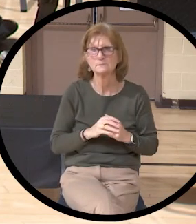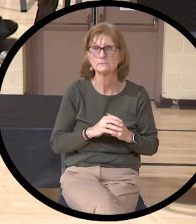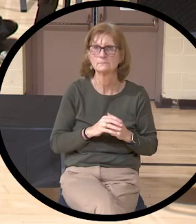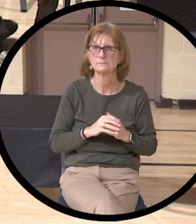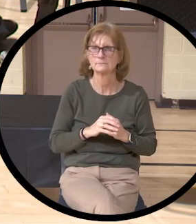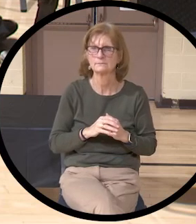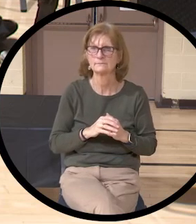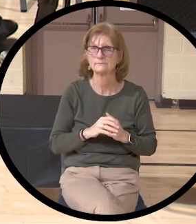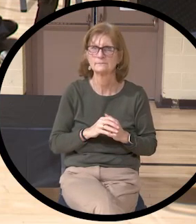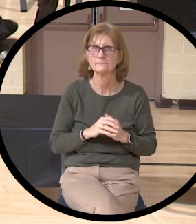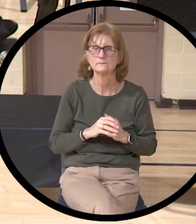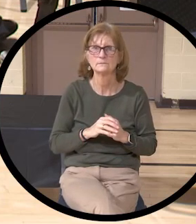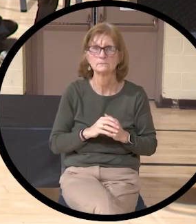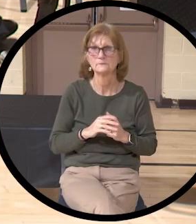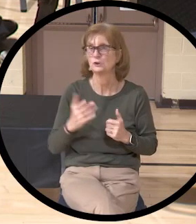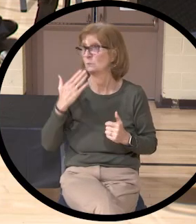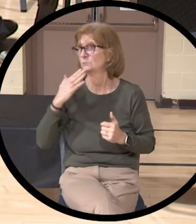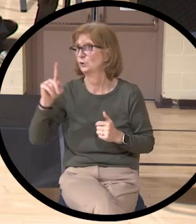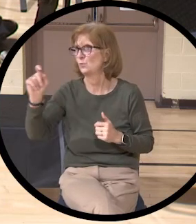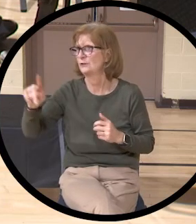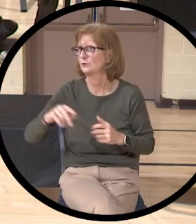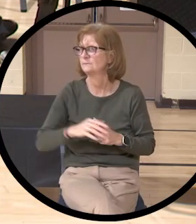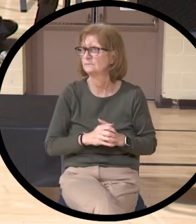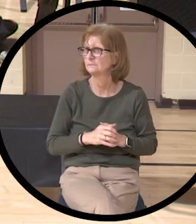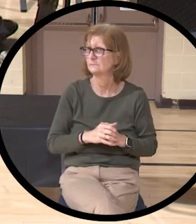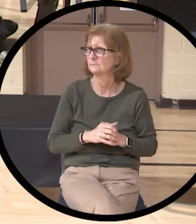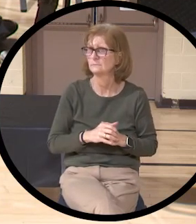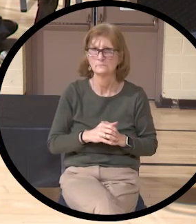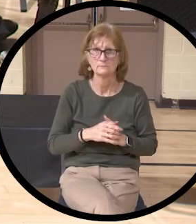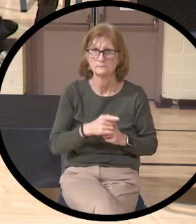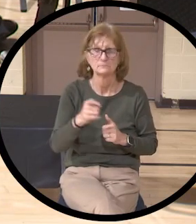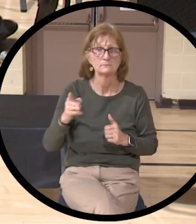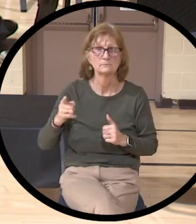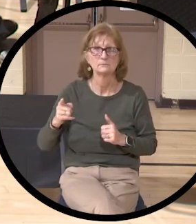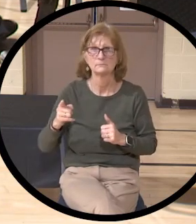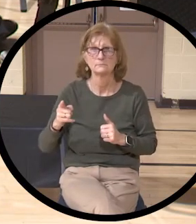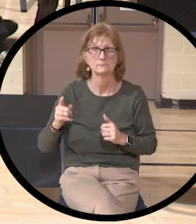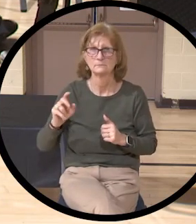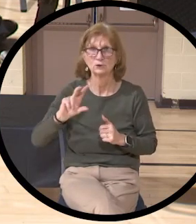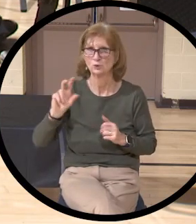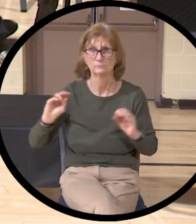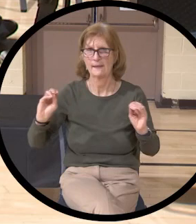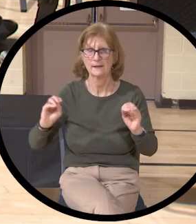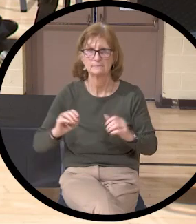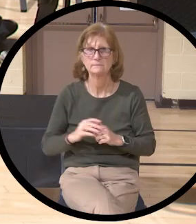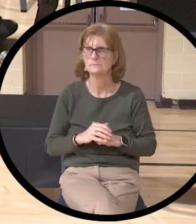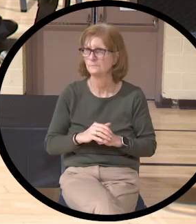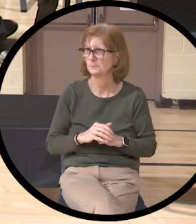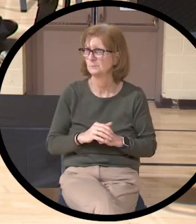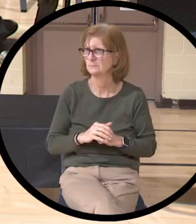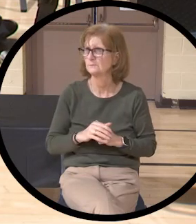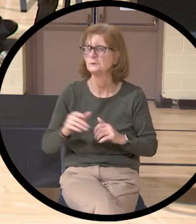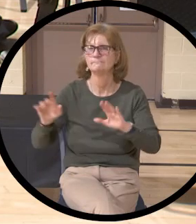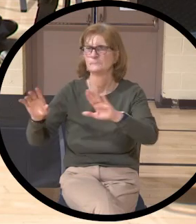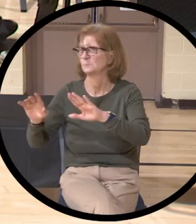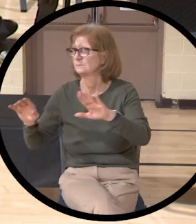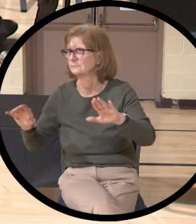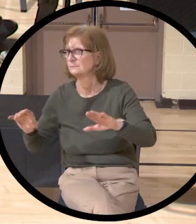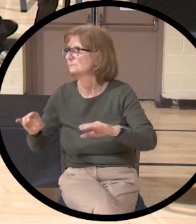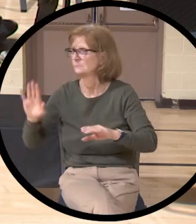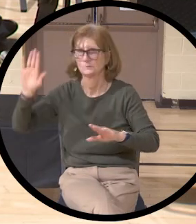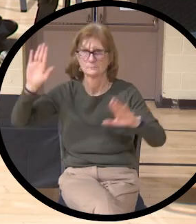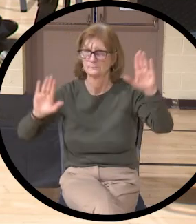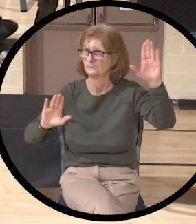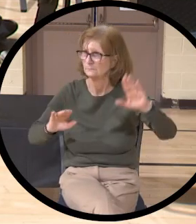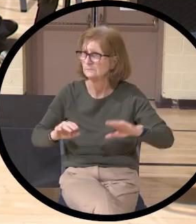future. Great question, thank you. Laura, is there anything on Zoom? Not right now. Okay. And I've been missing your hand, so